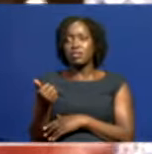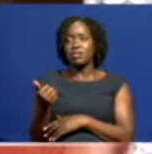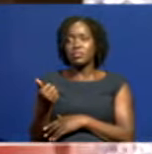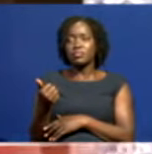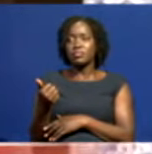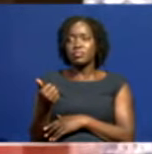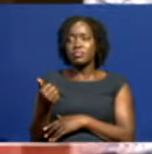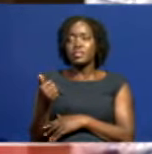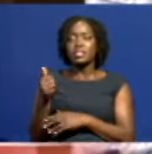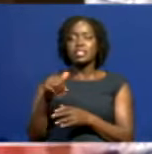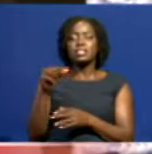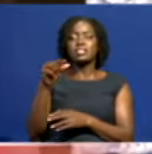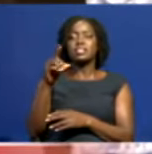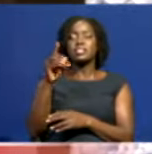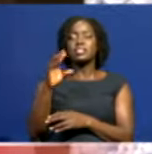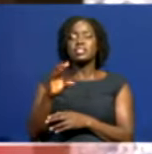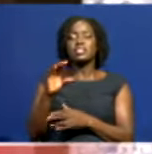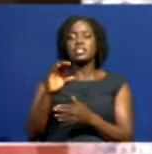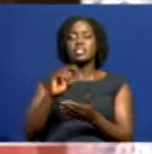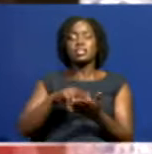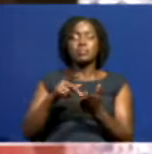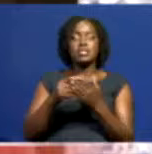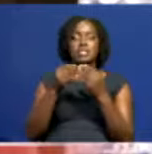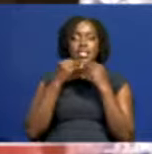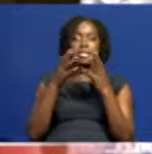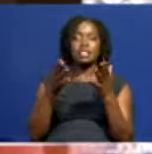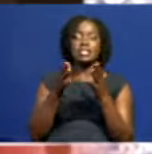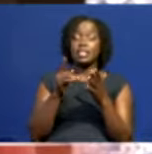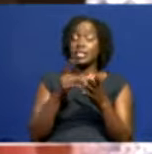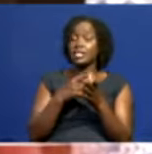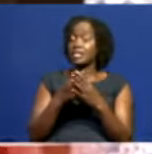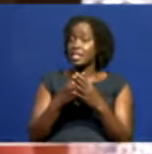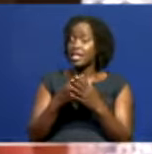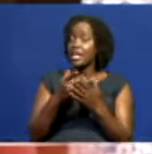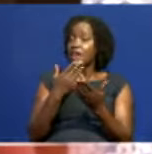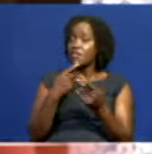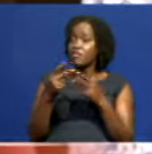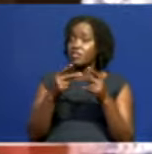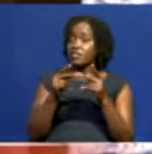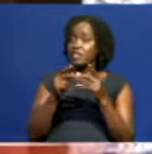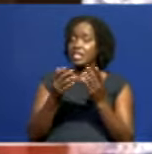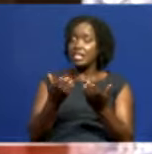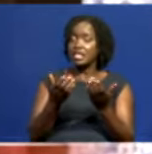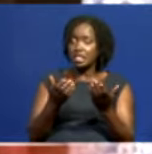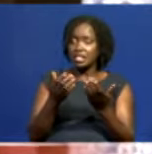and GDC, that means there was no recovery. So there is really, really a need, and especially